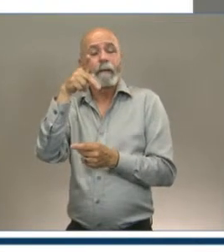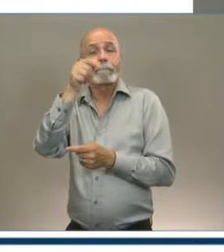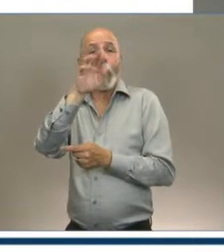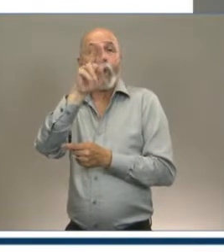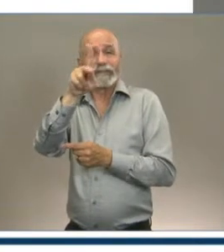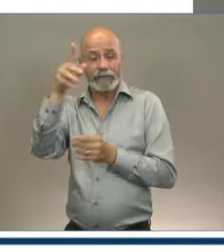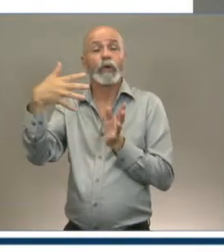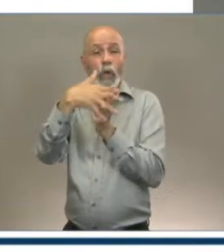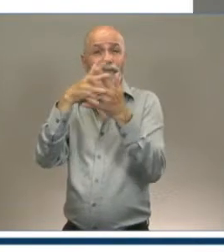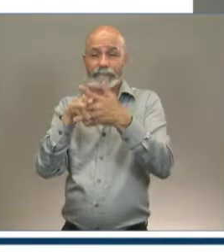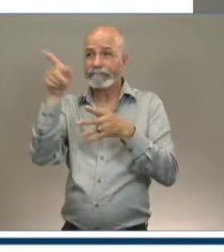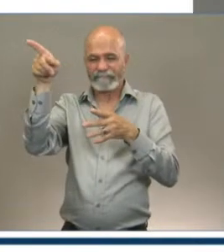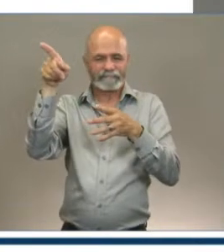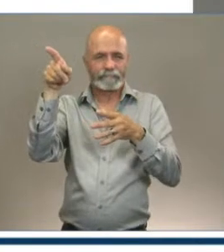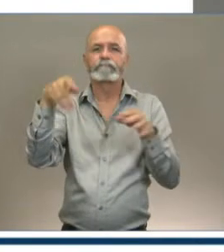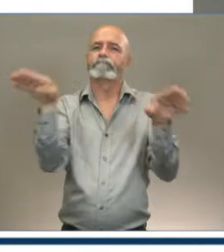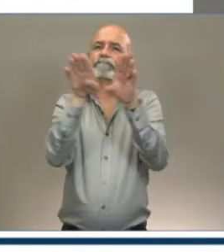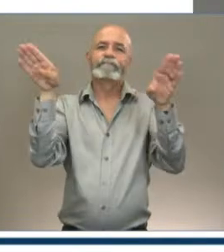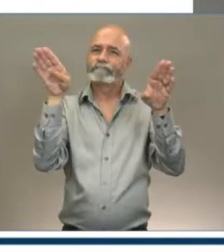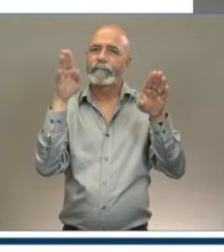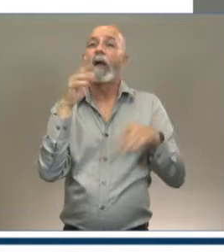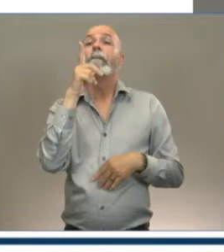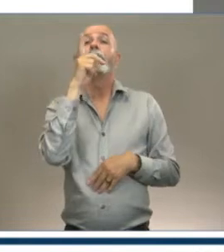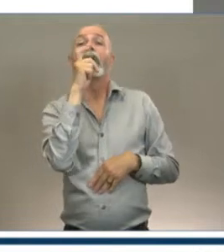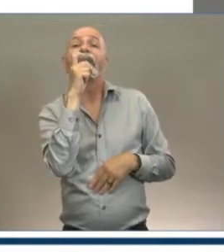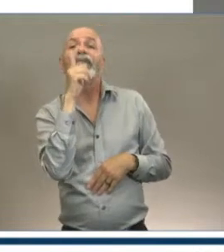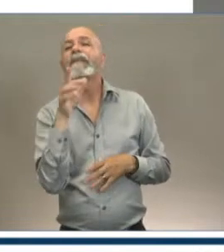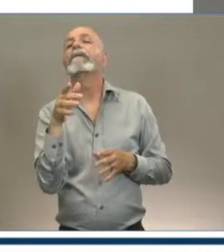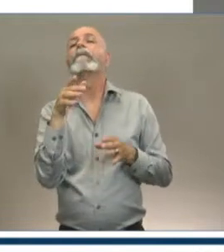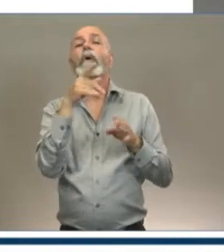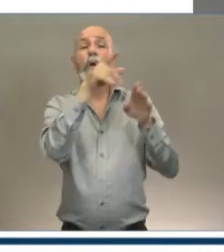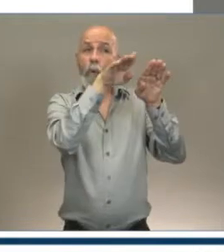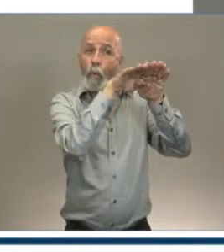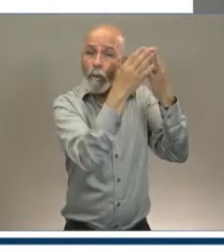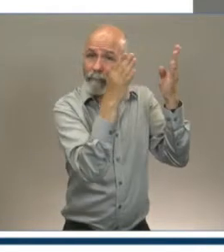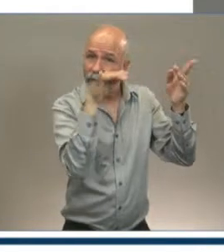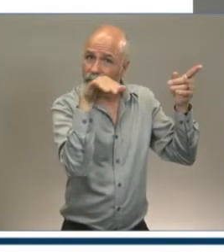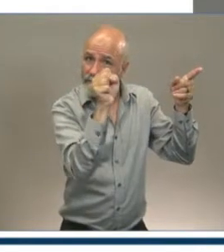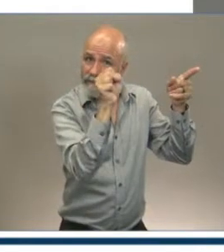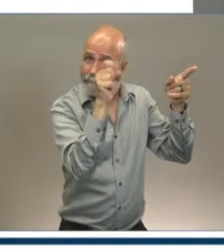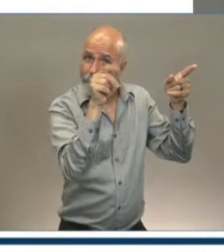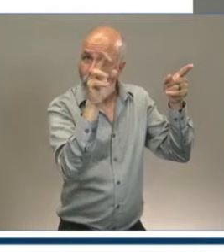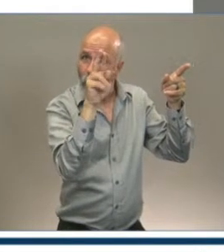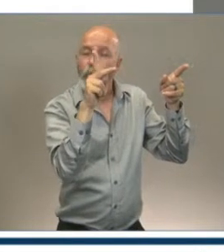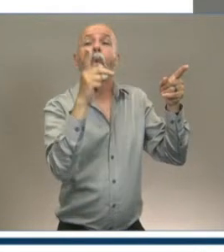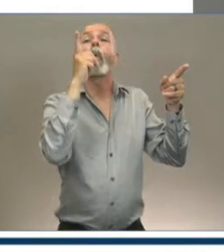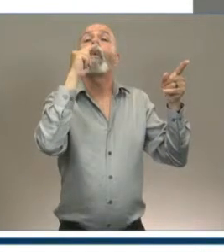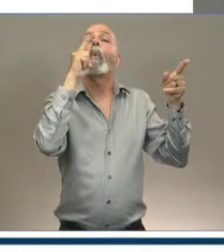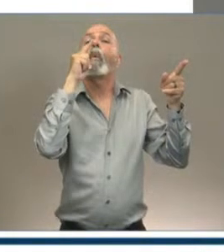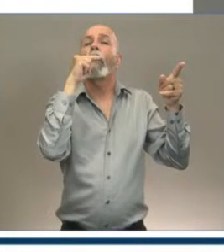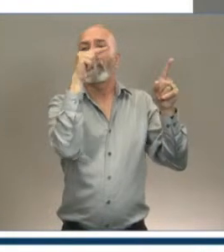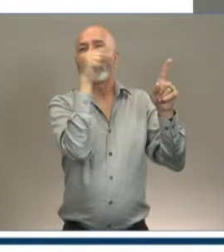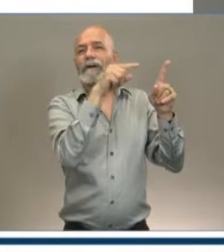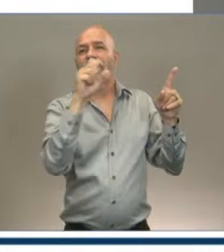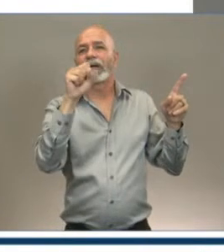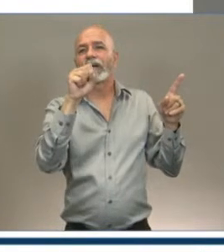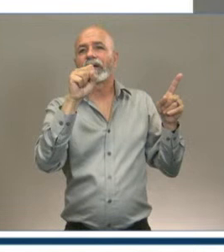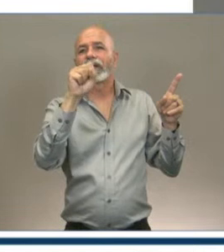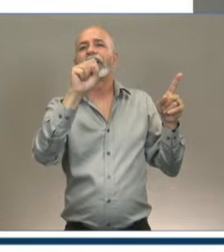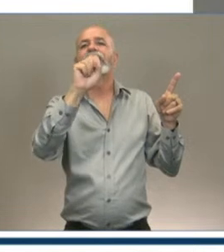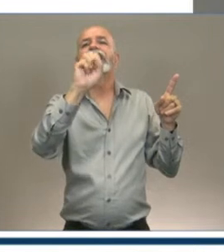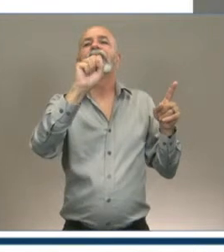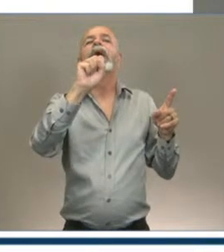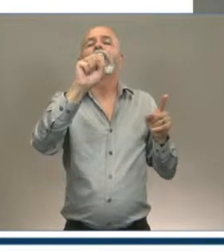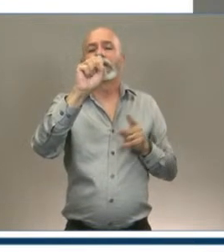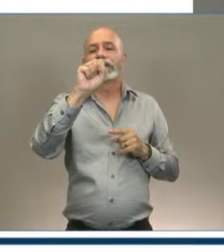year, private campgrounds will be open only for seasonal campers. No short-term camping will be